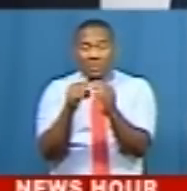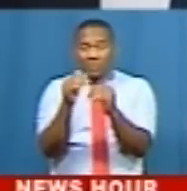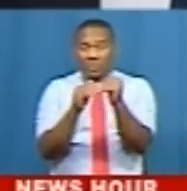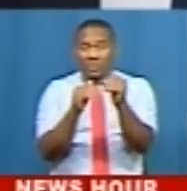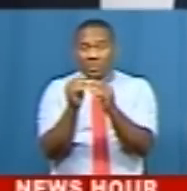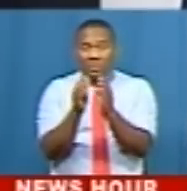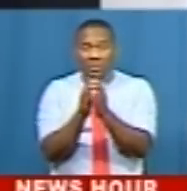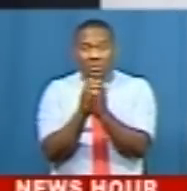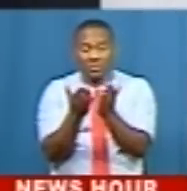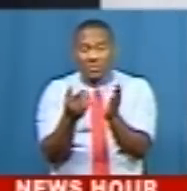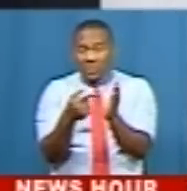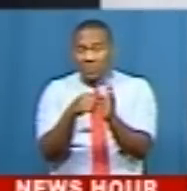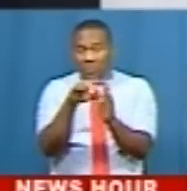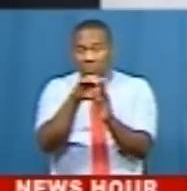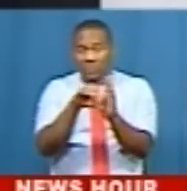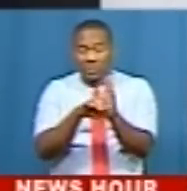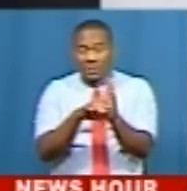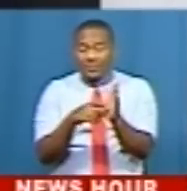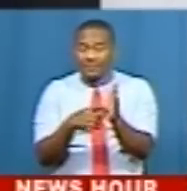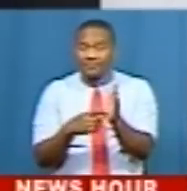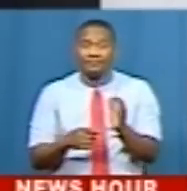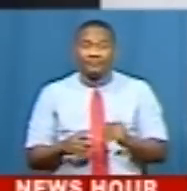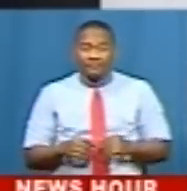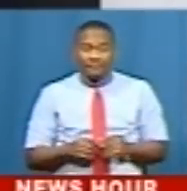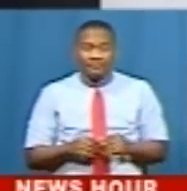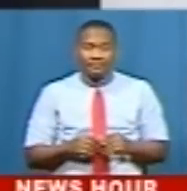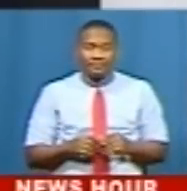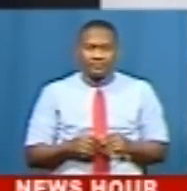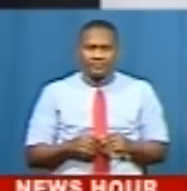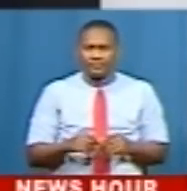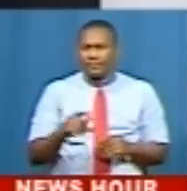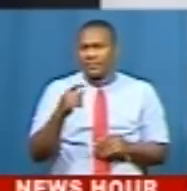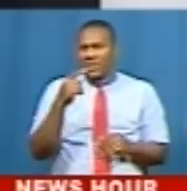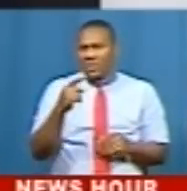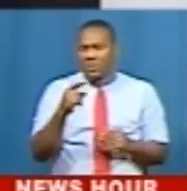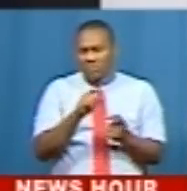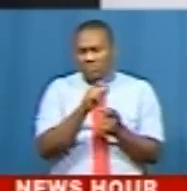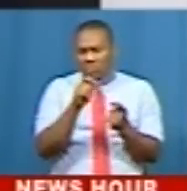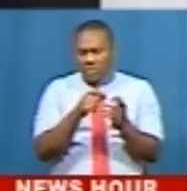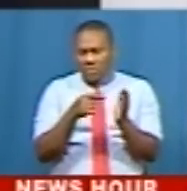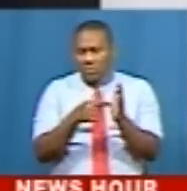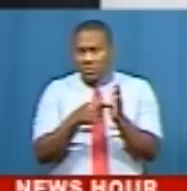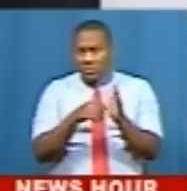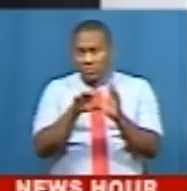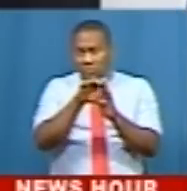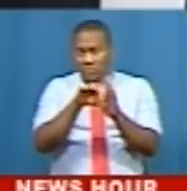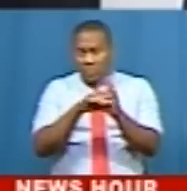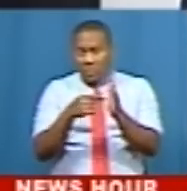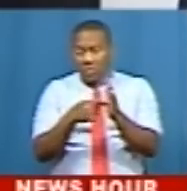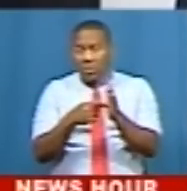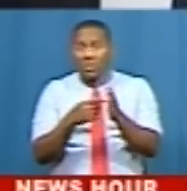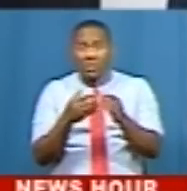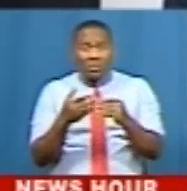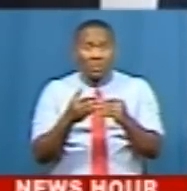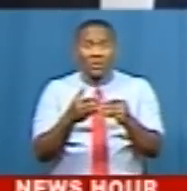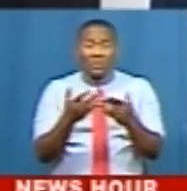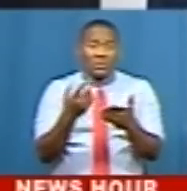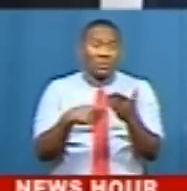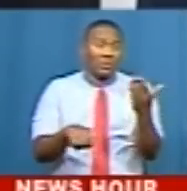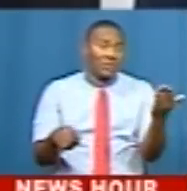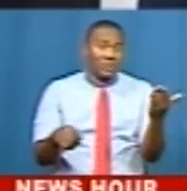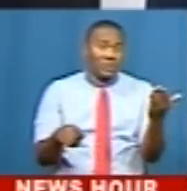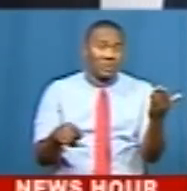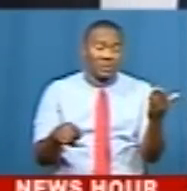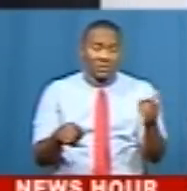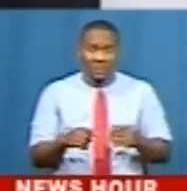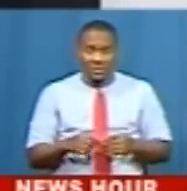Ghana Building Code. Once specifications for building in accordance with the standards specified in the